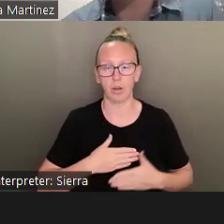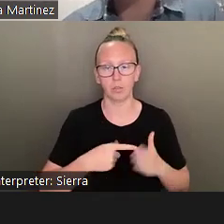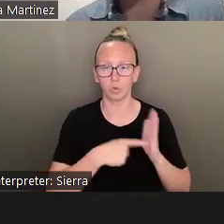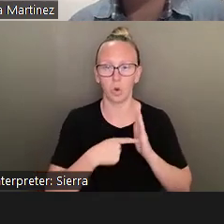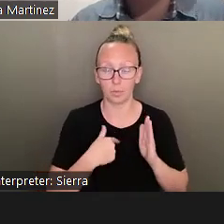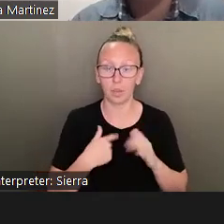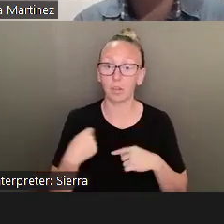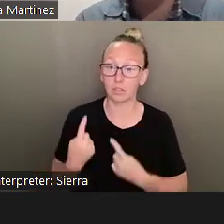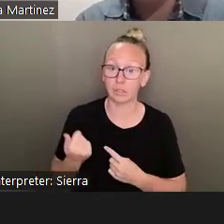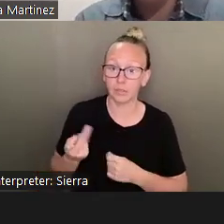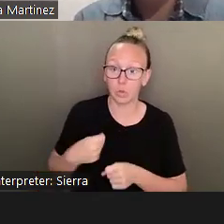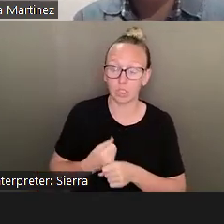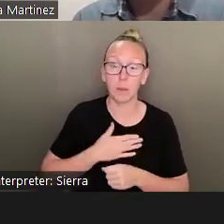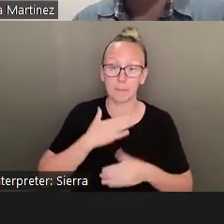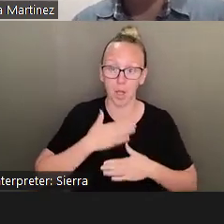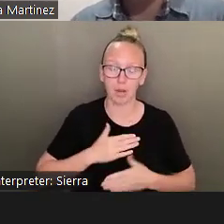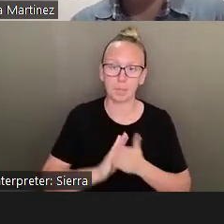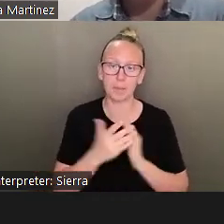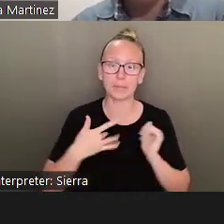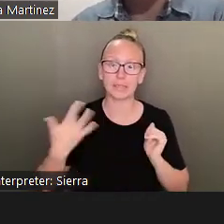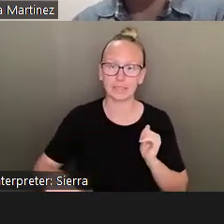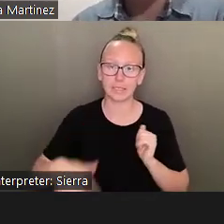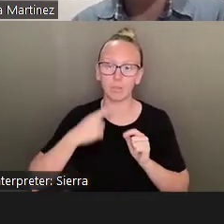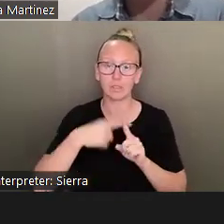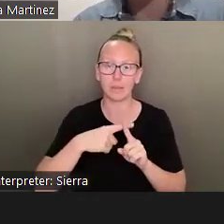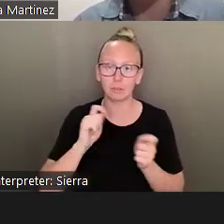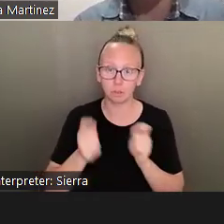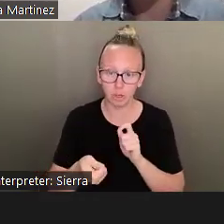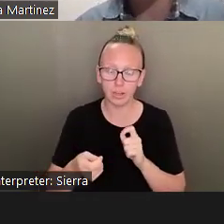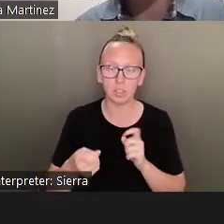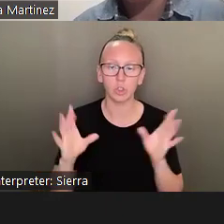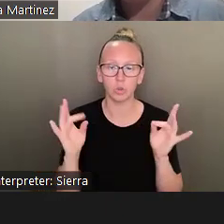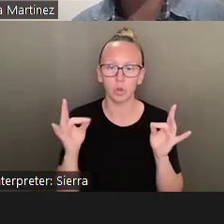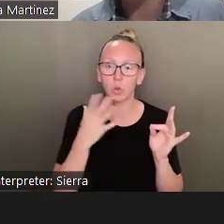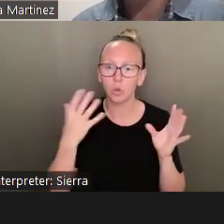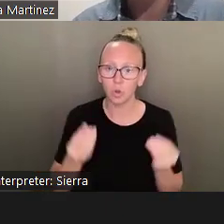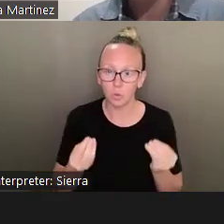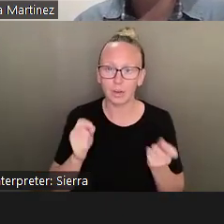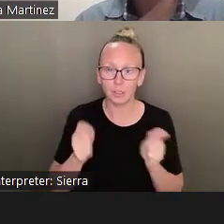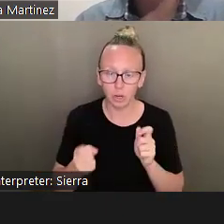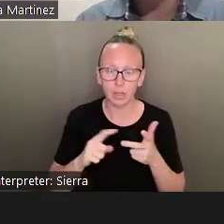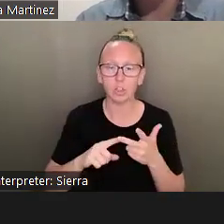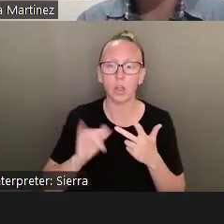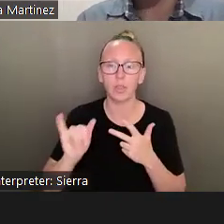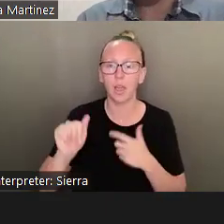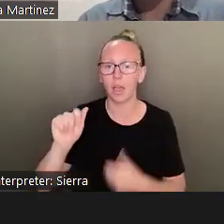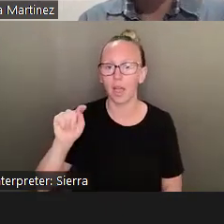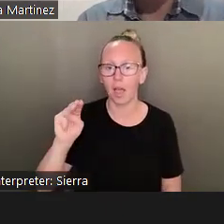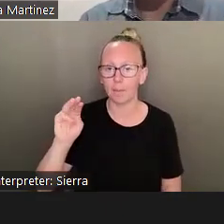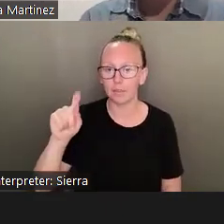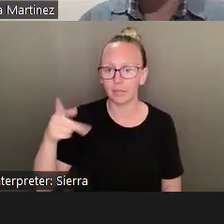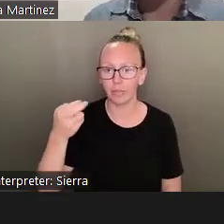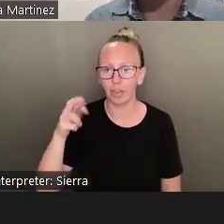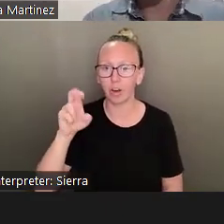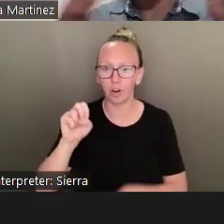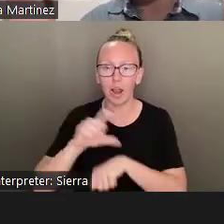become very sensitive to changes in temperature and humidity and atmospheric pressure. So one of the things that really will